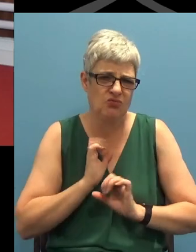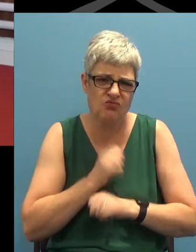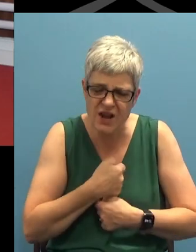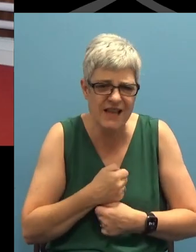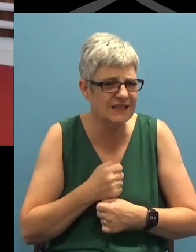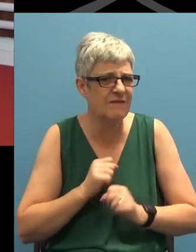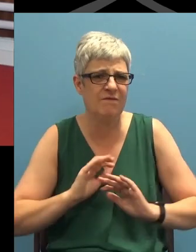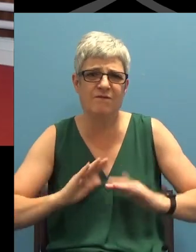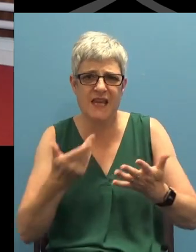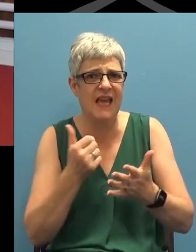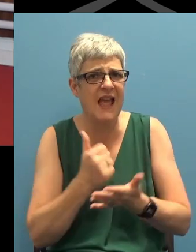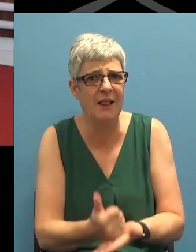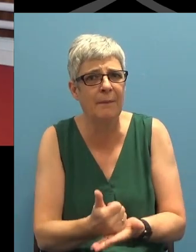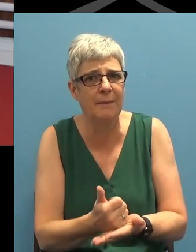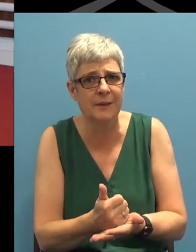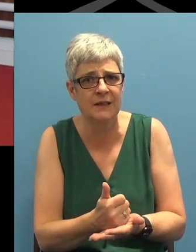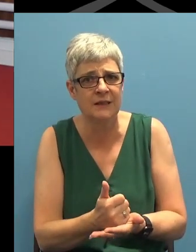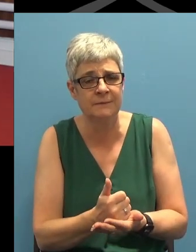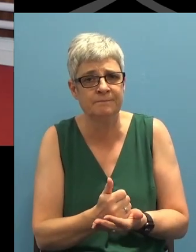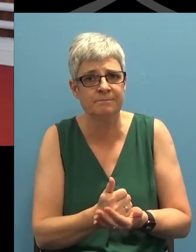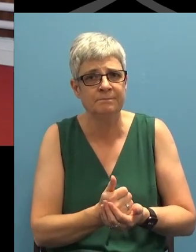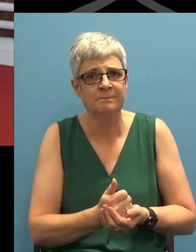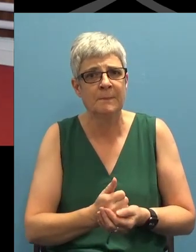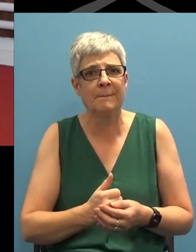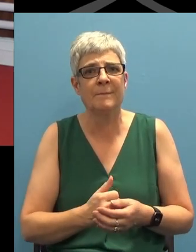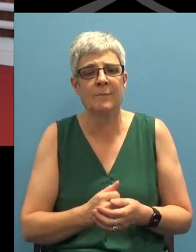and helpless.